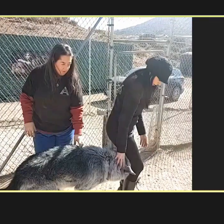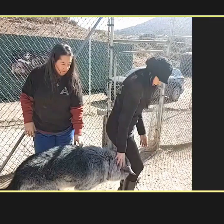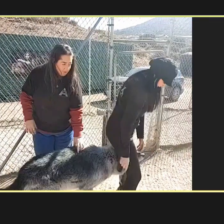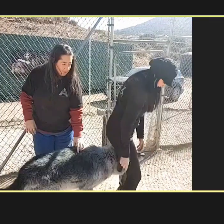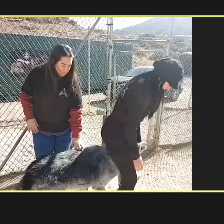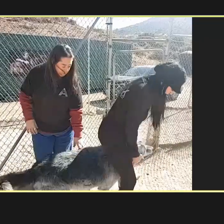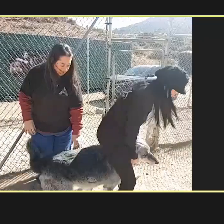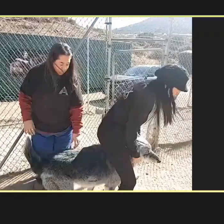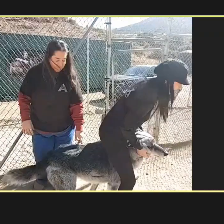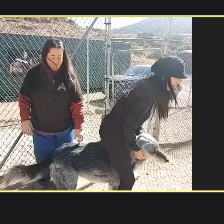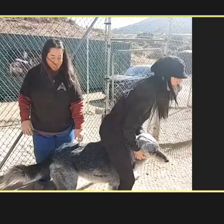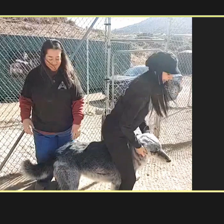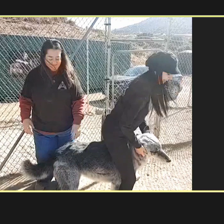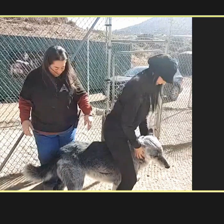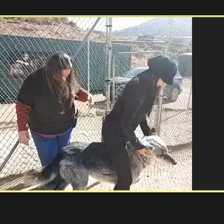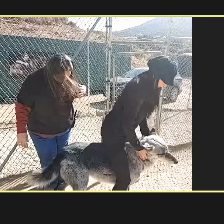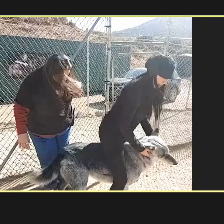Good. Can we do middle?